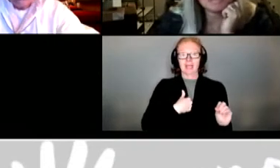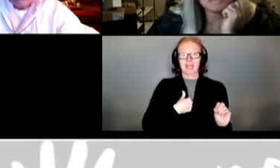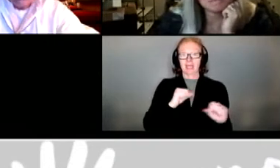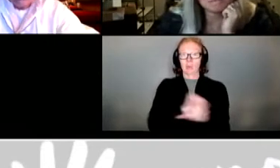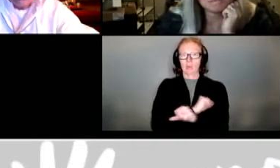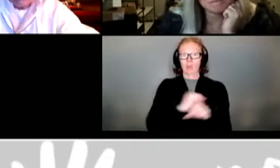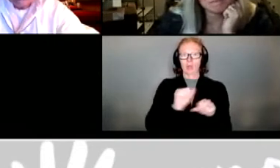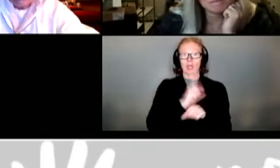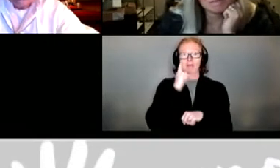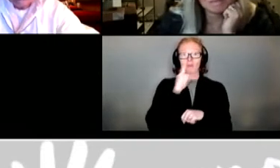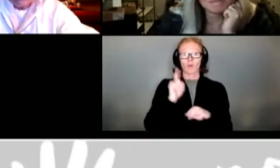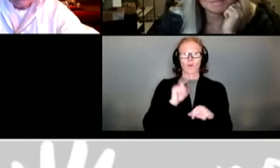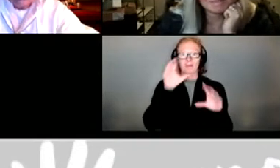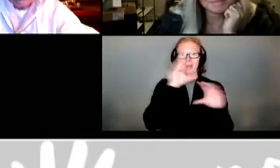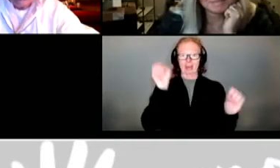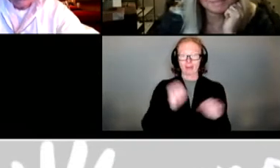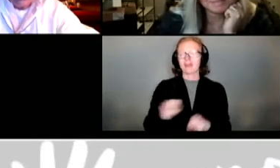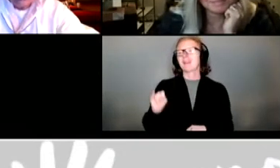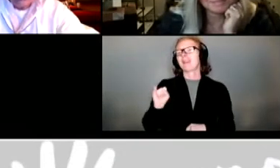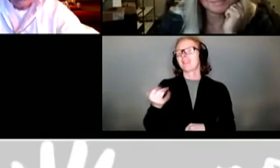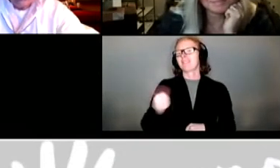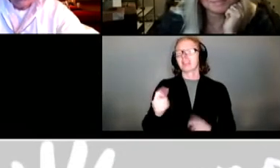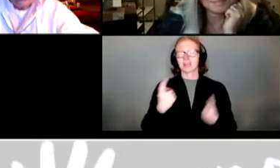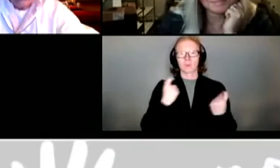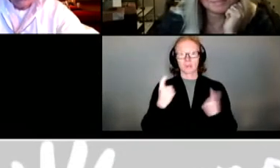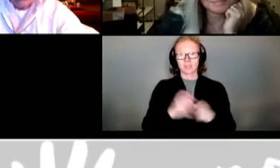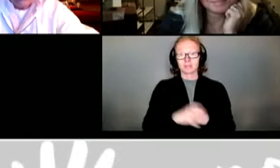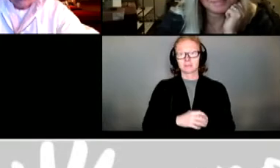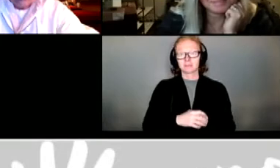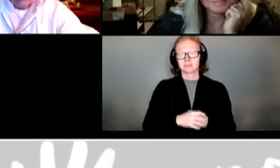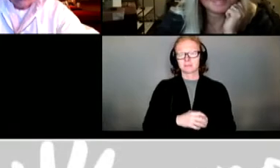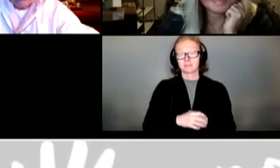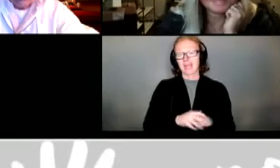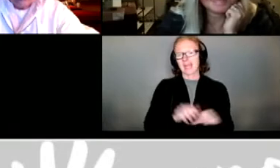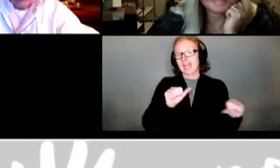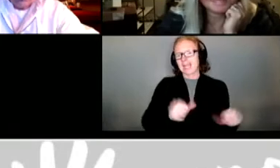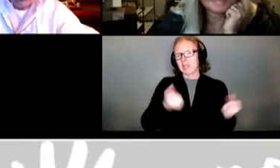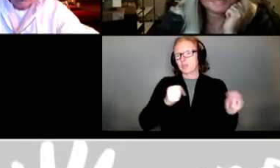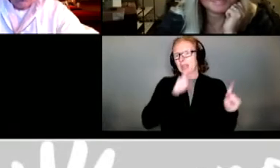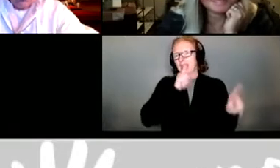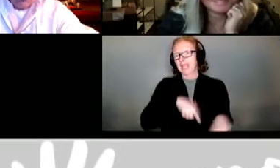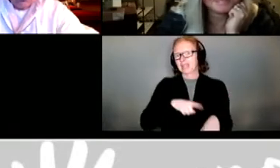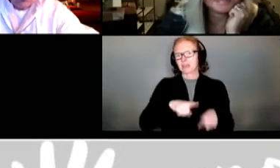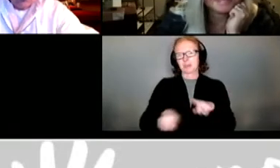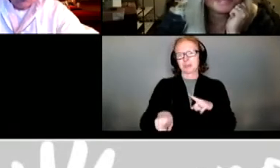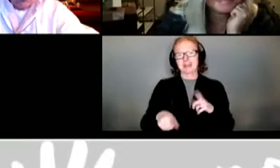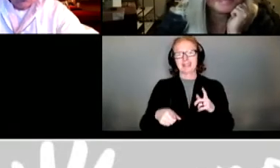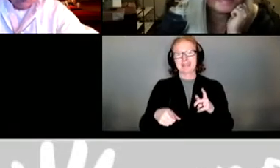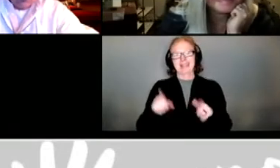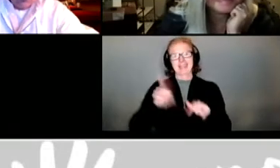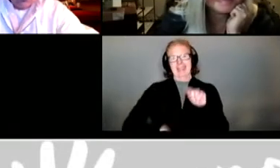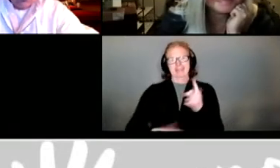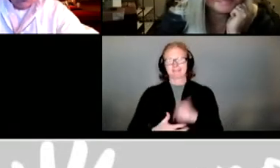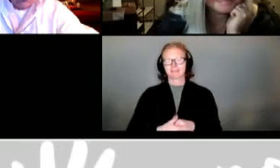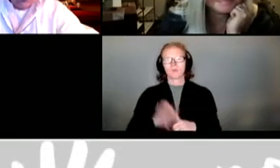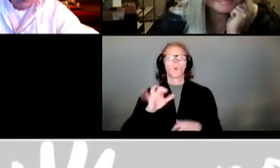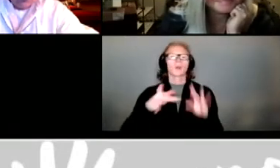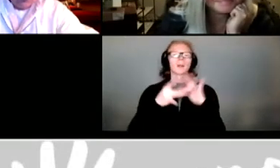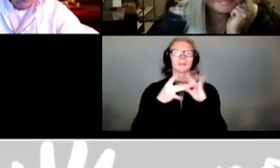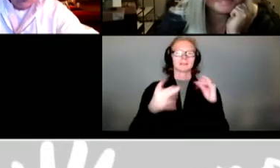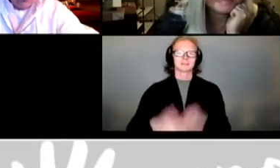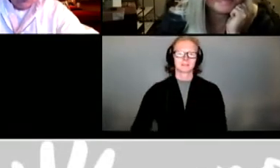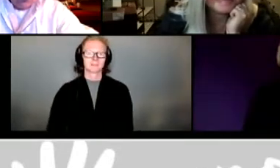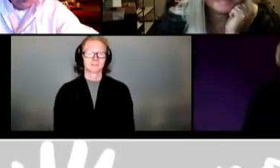of the mayor's office. So if there are questions, I can't answer them, but you're welcome to ask them or comments.